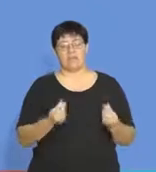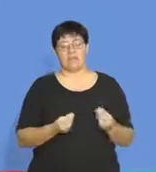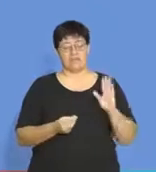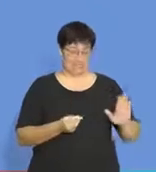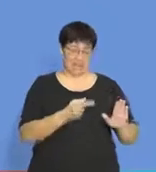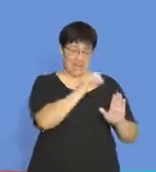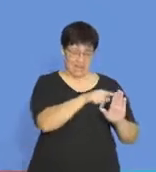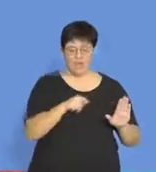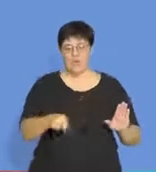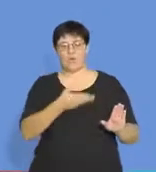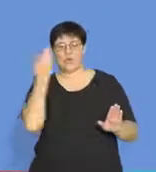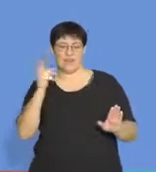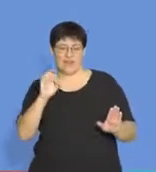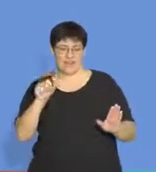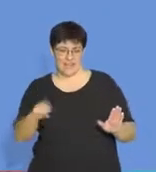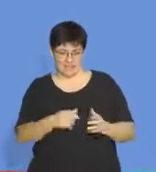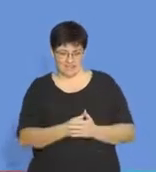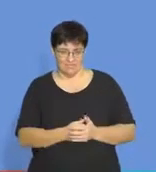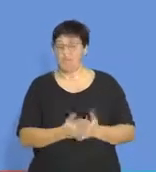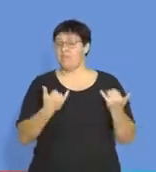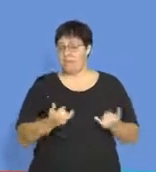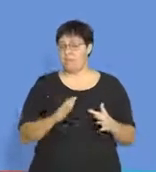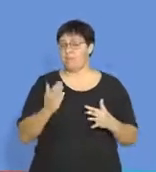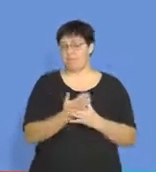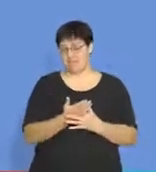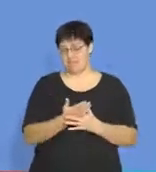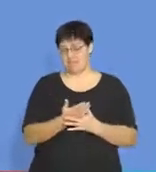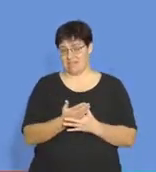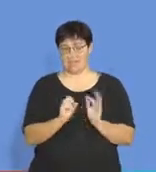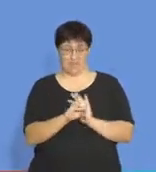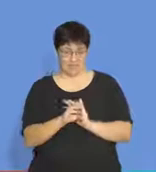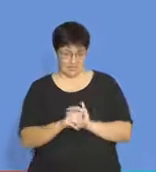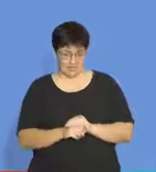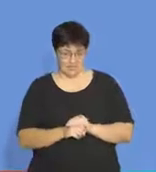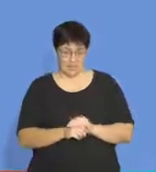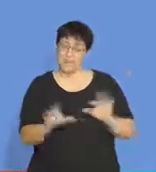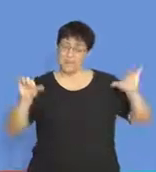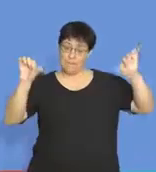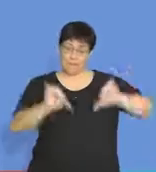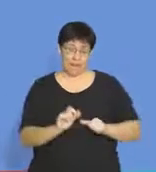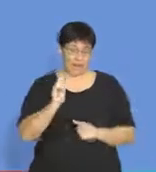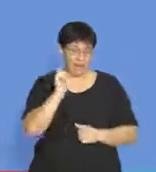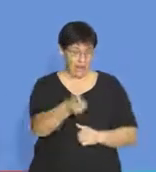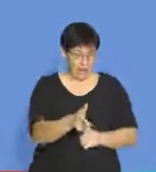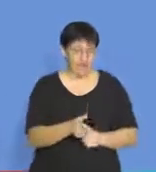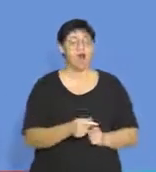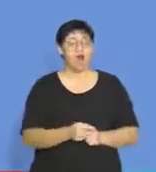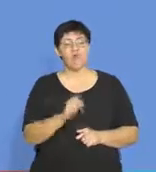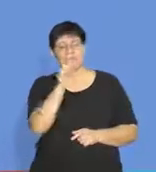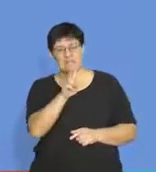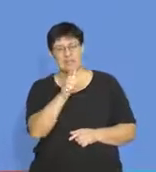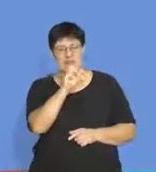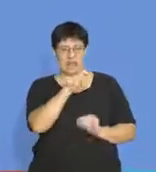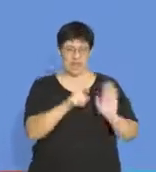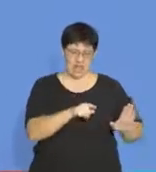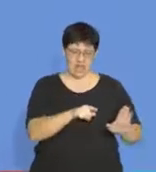you have a non-linear equation. For now, I want us to take a quick ad break. When we come back, I will then show you how to